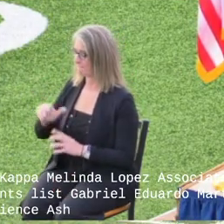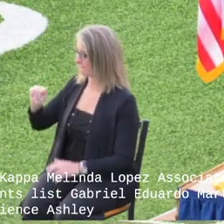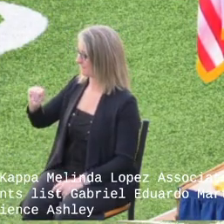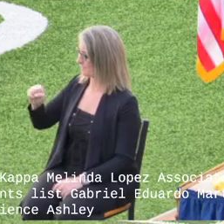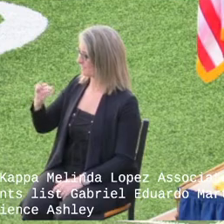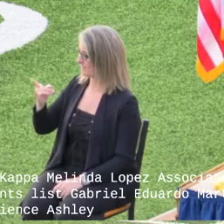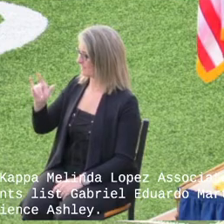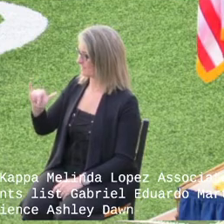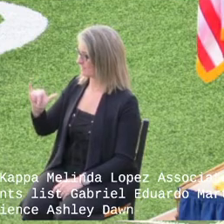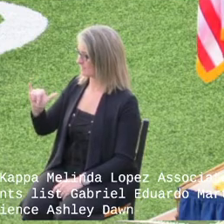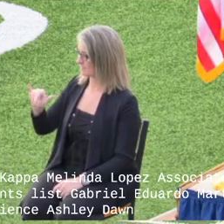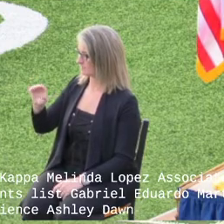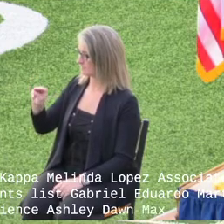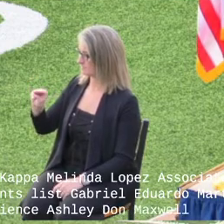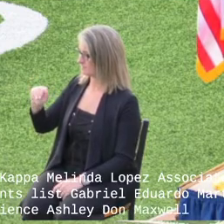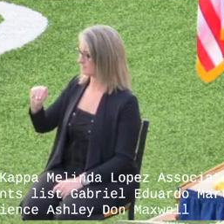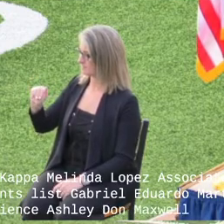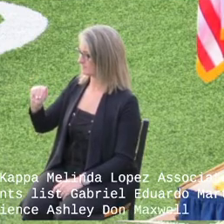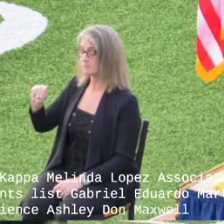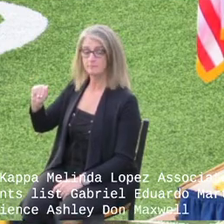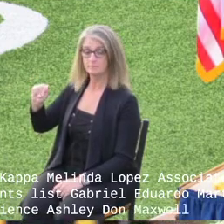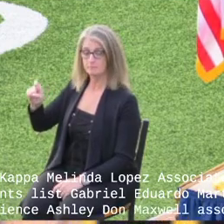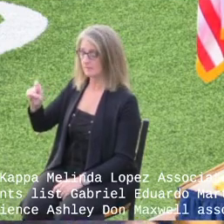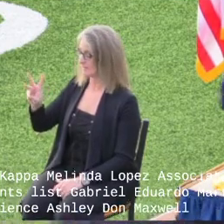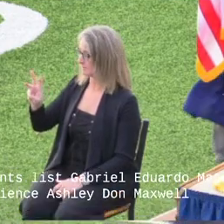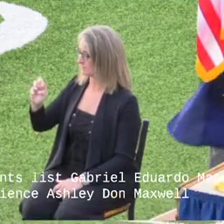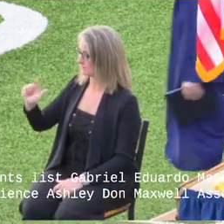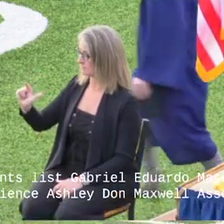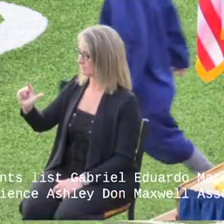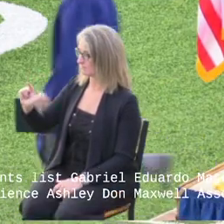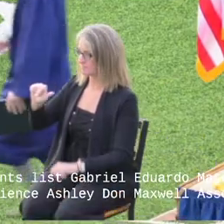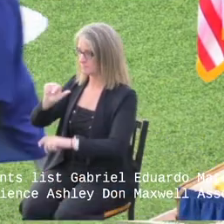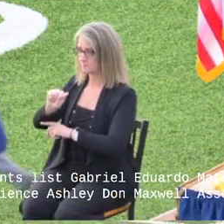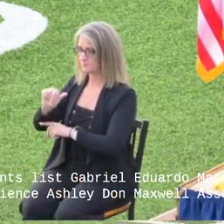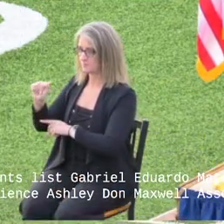Ashley Dawn Maxwell, Associate in Science.